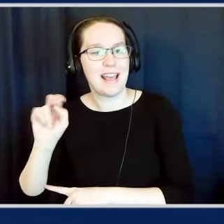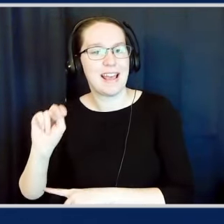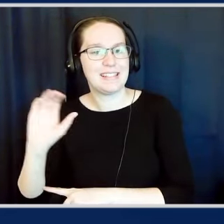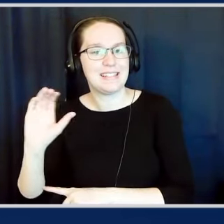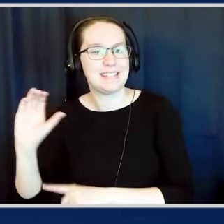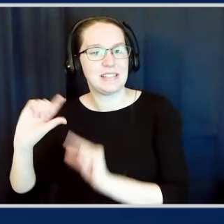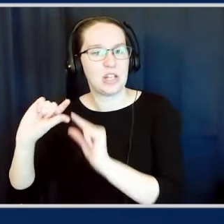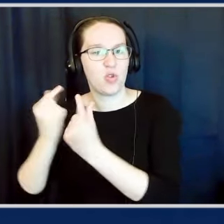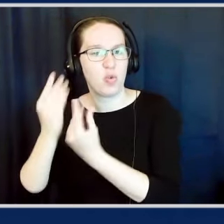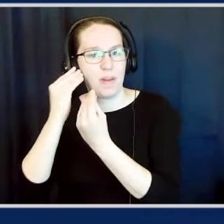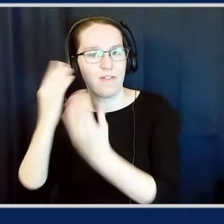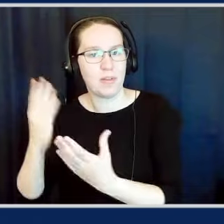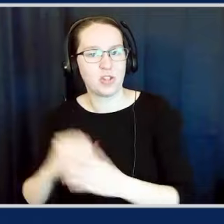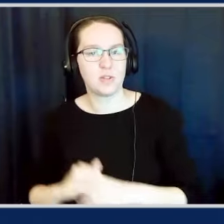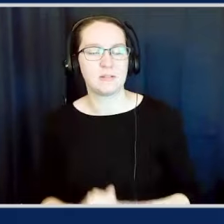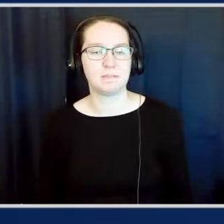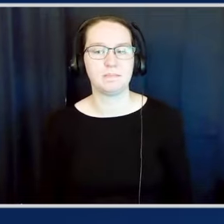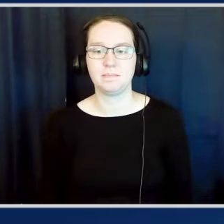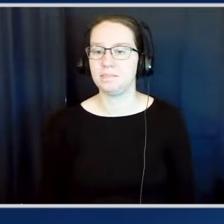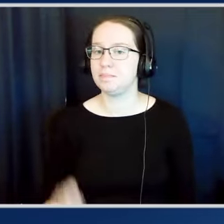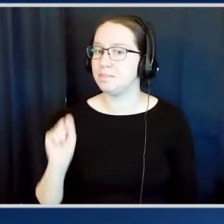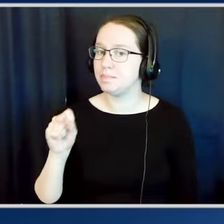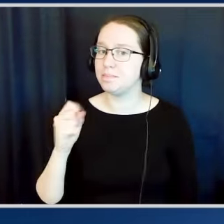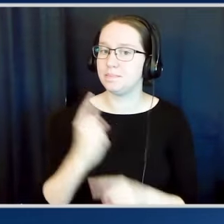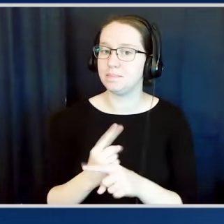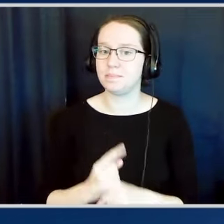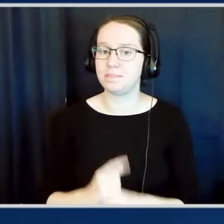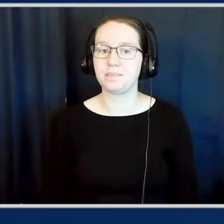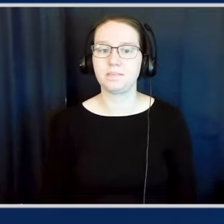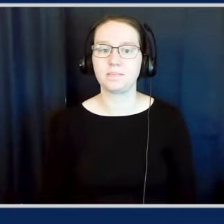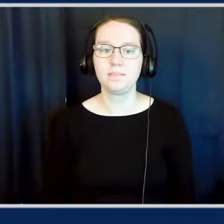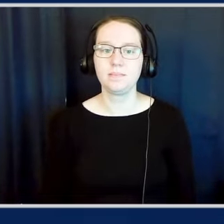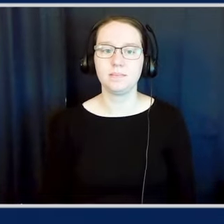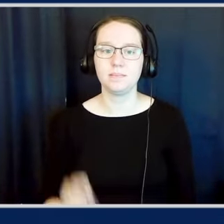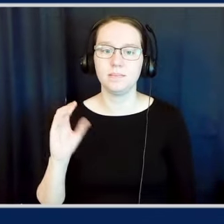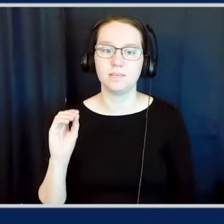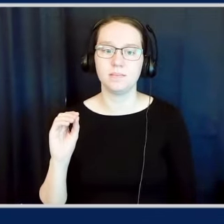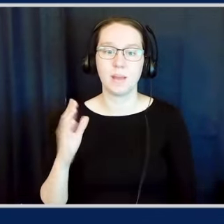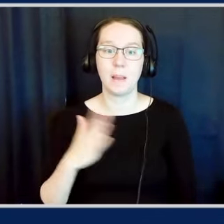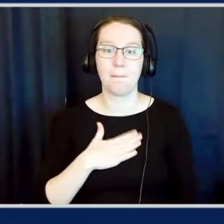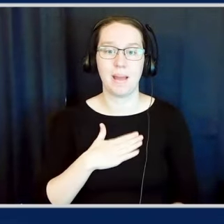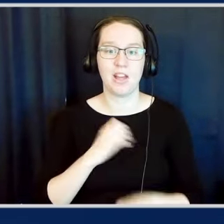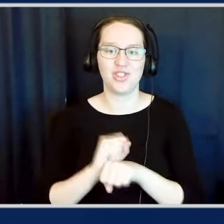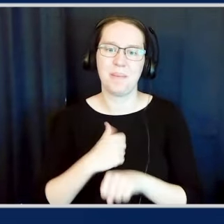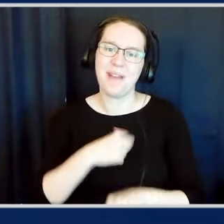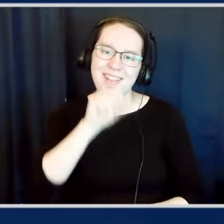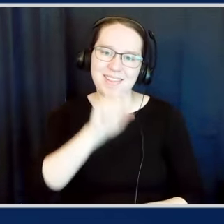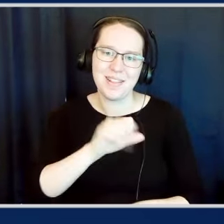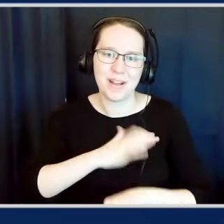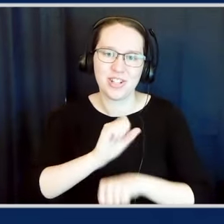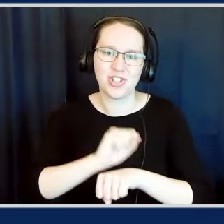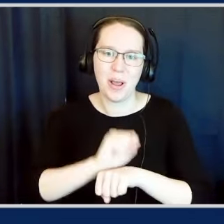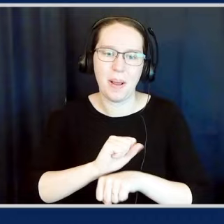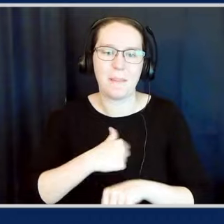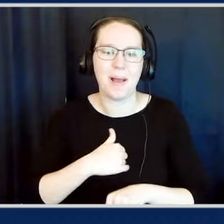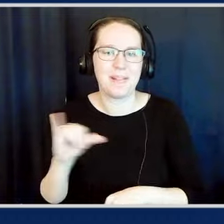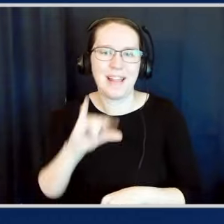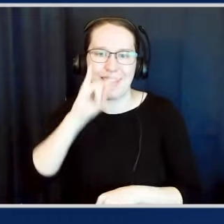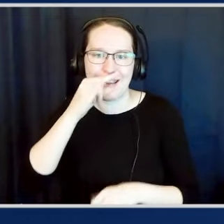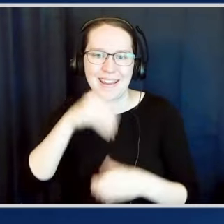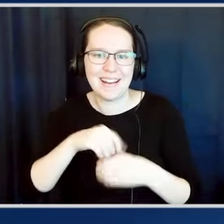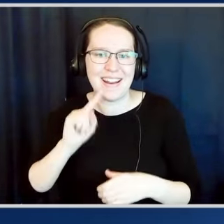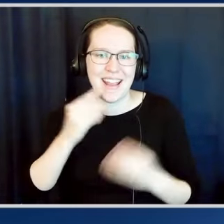information into the chat as well. Yeah, absolutely. So like my job, I love my job. I am like a kid in a candy store,